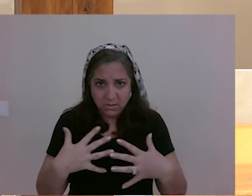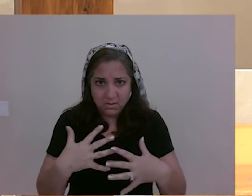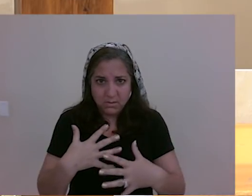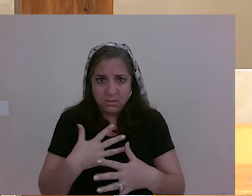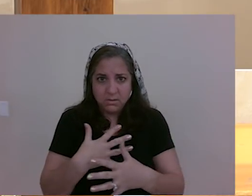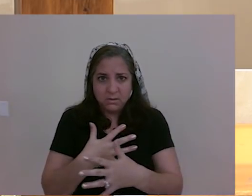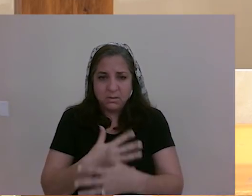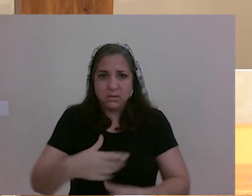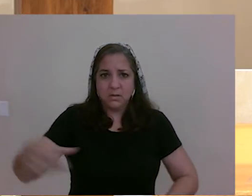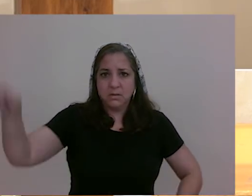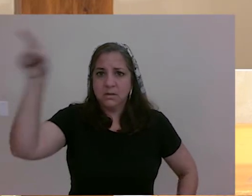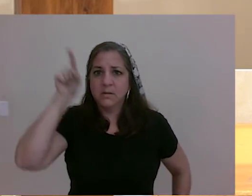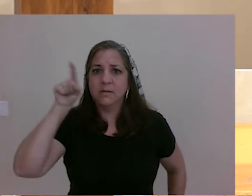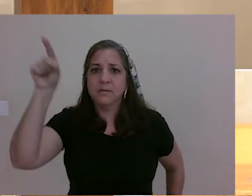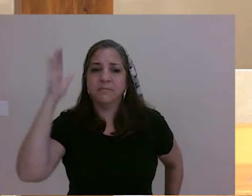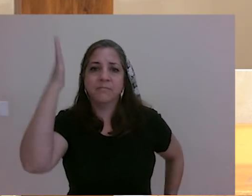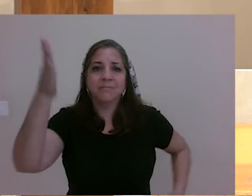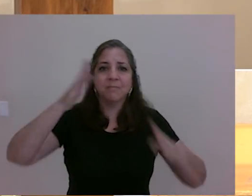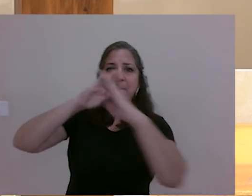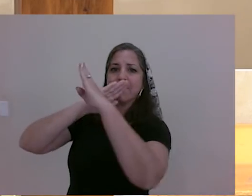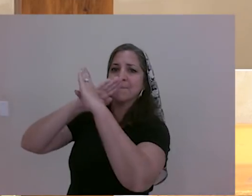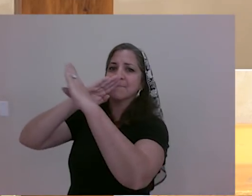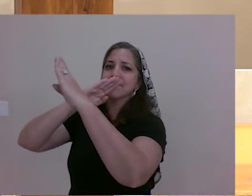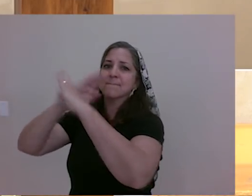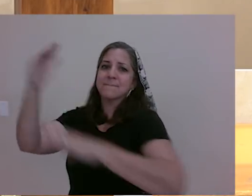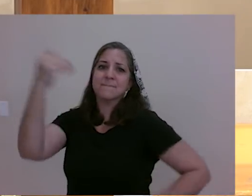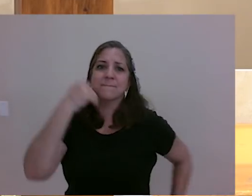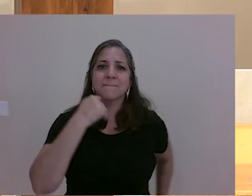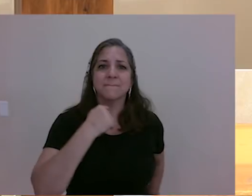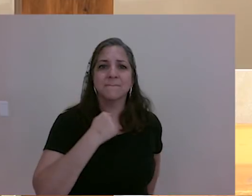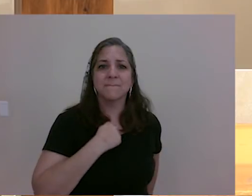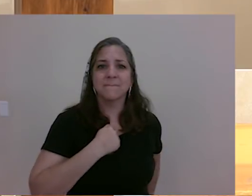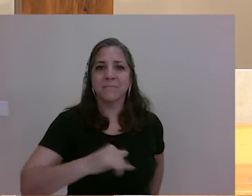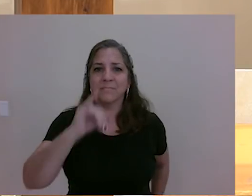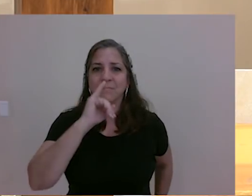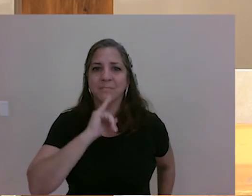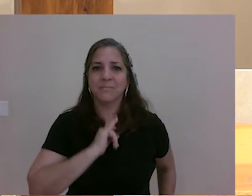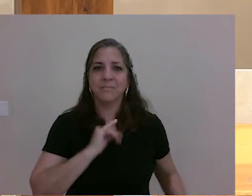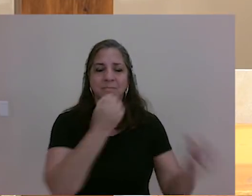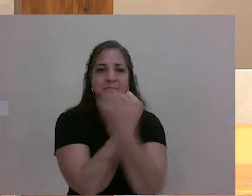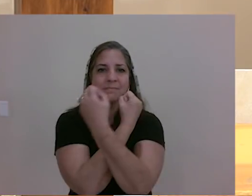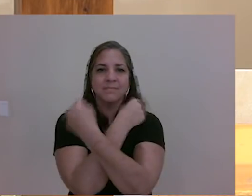afraid, you will protect me, I'll be